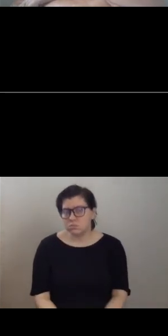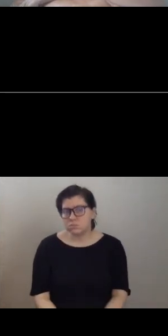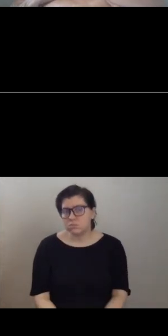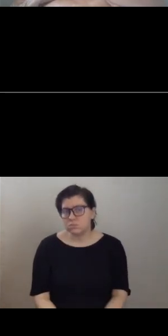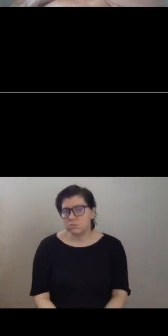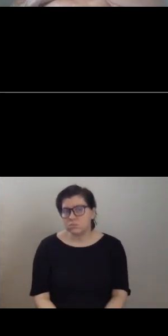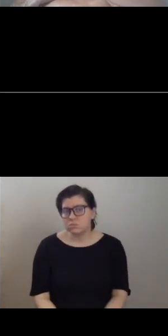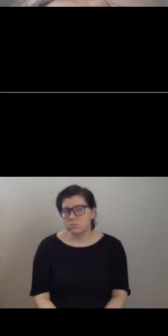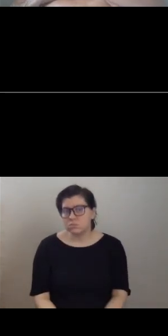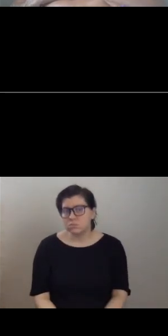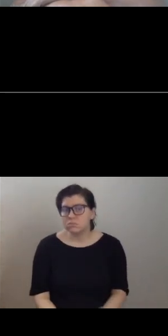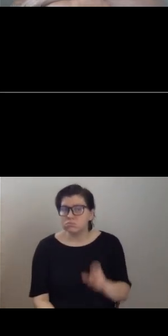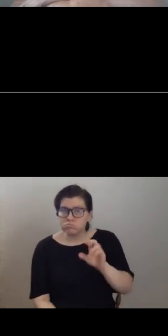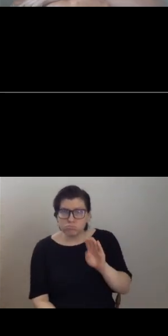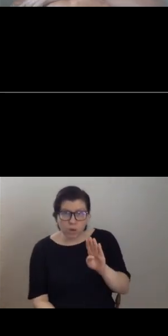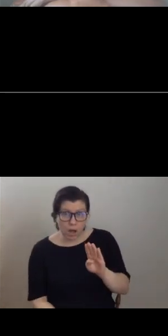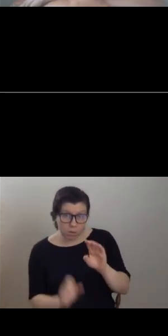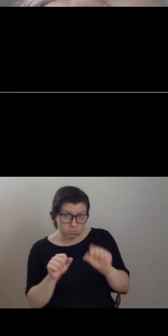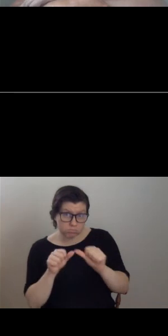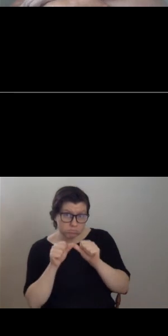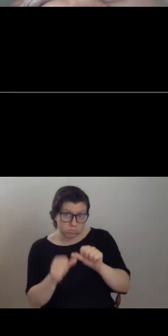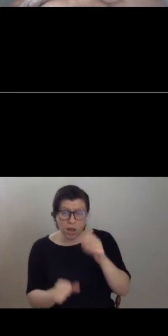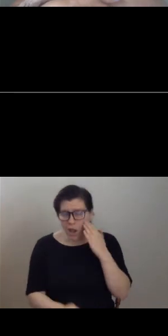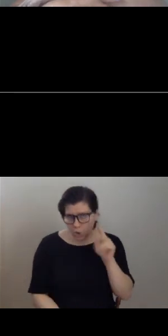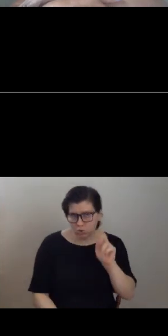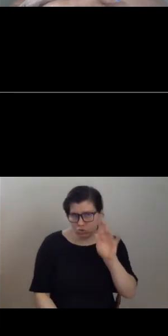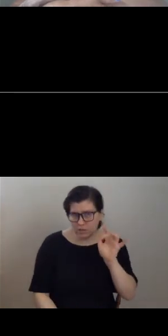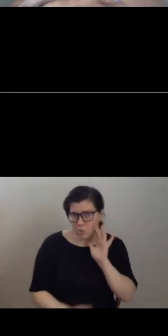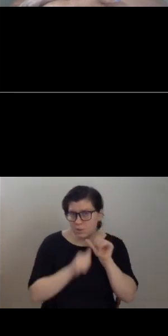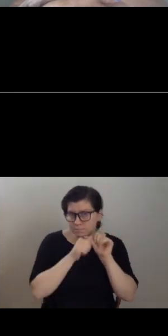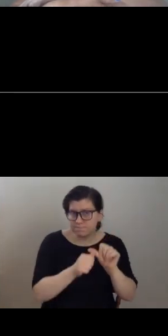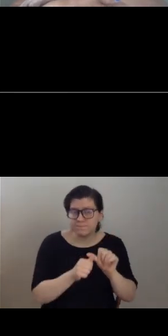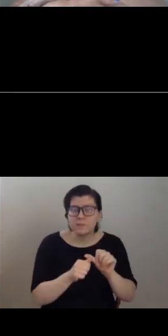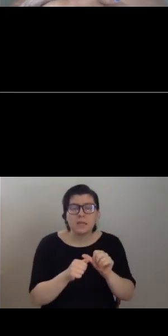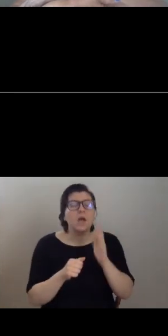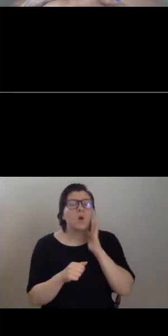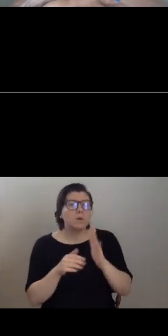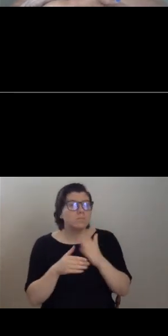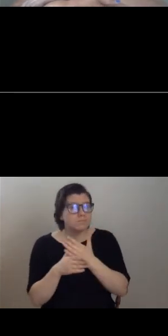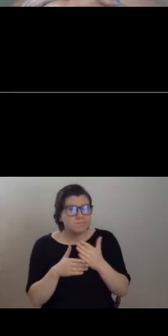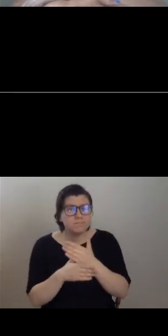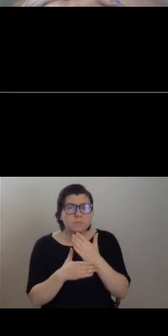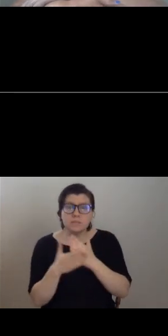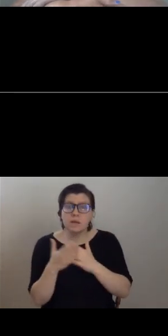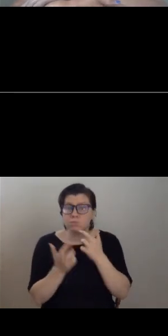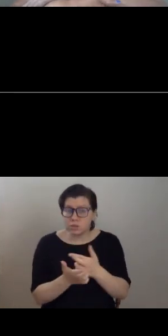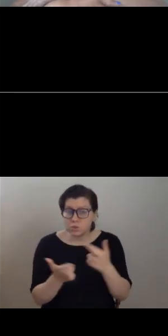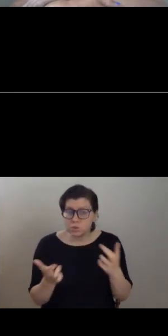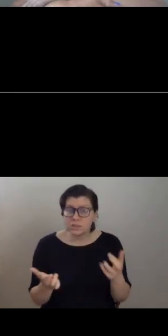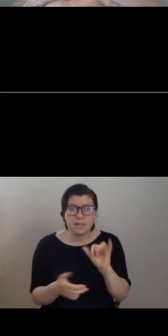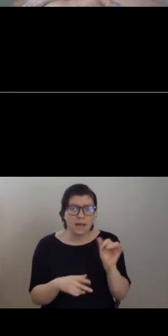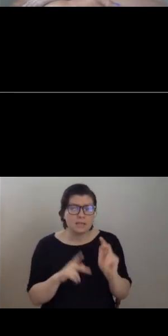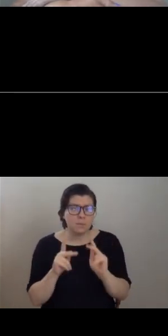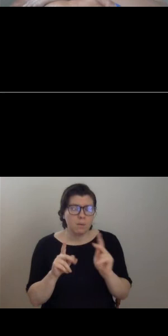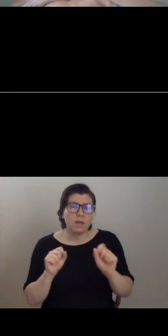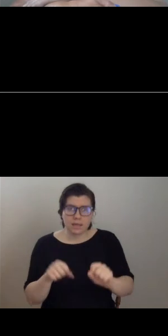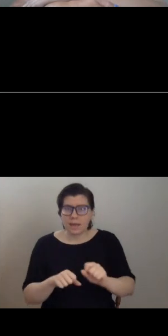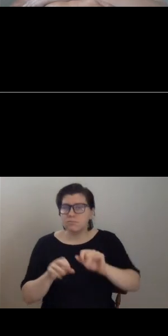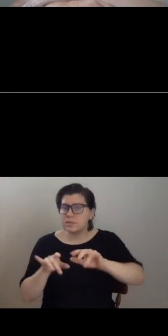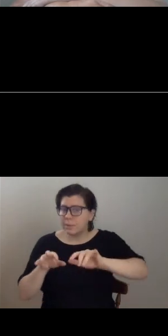So Rob, if you're able to stay with us, and I know Tracy will too, we're just going to share a few resources as people type in your